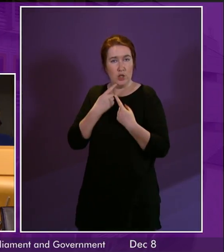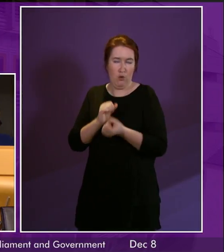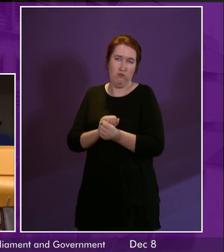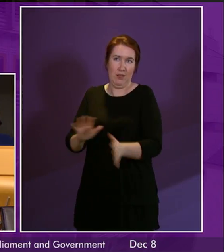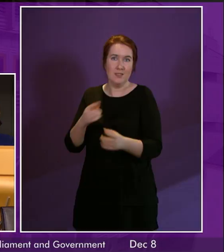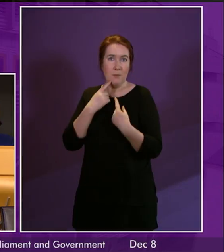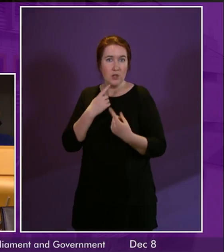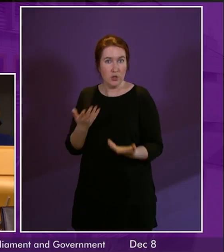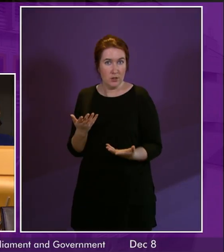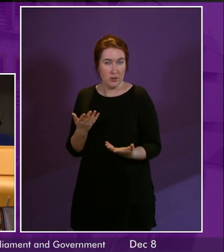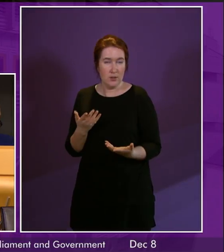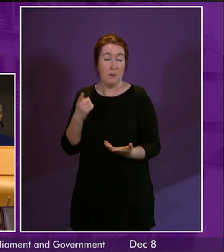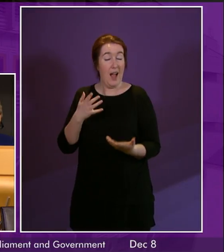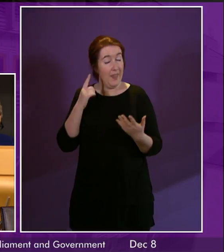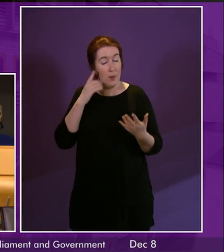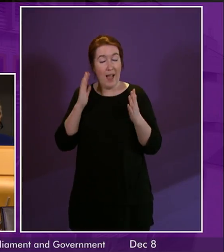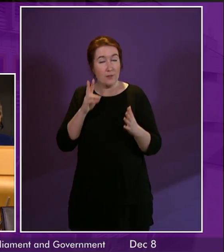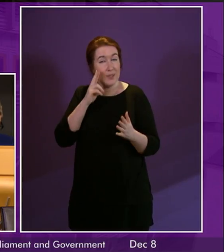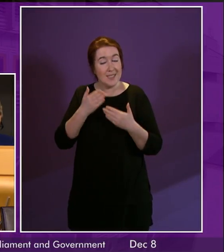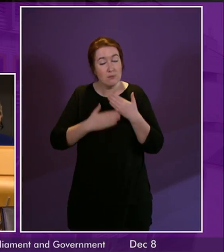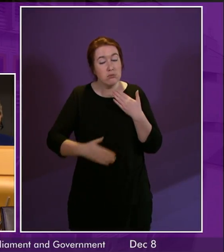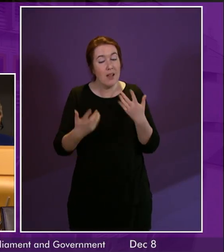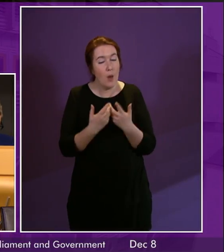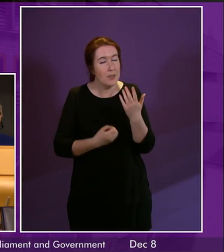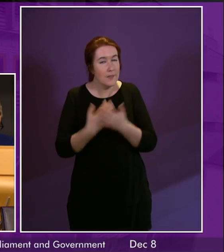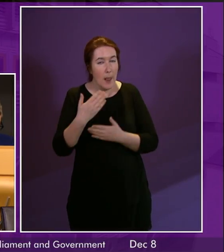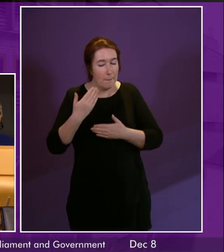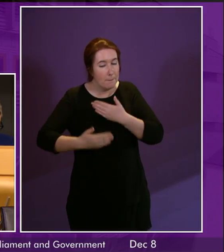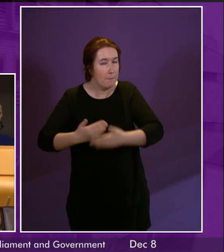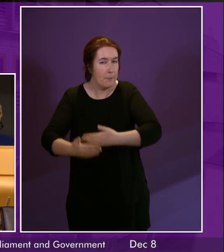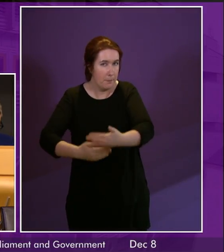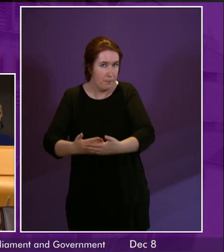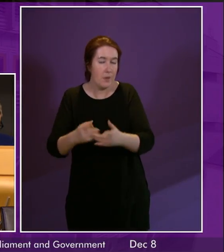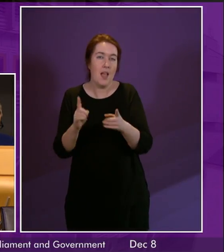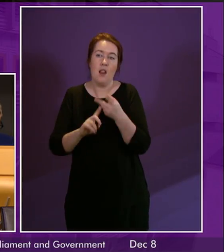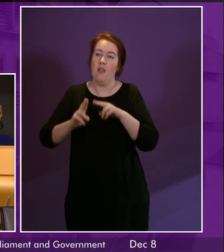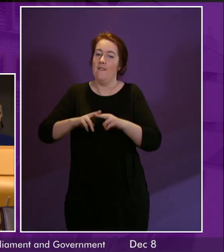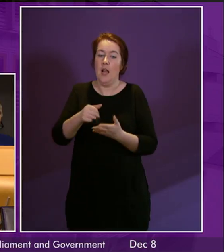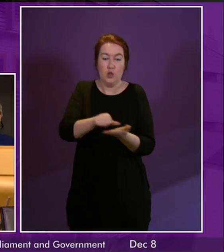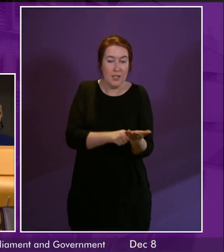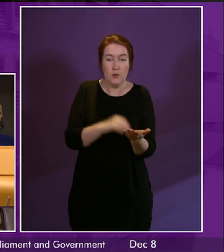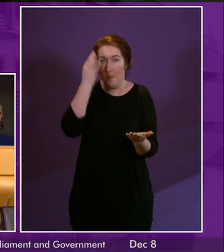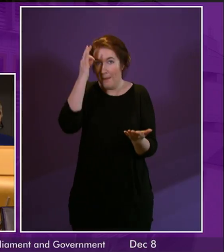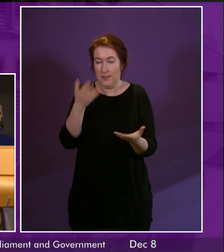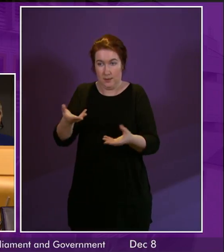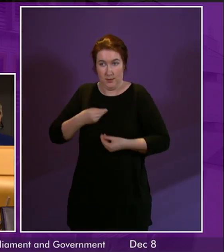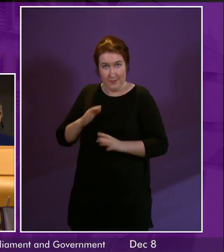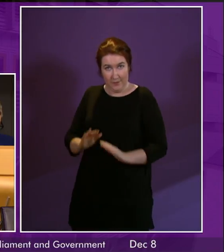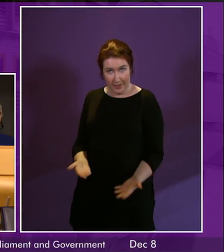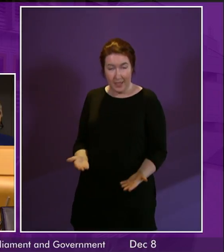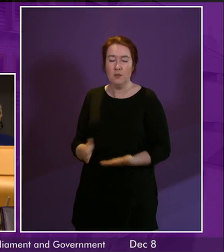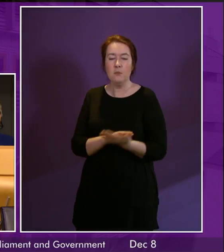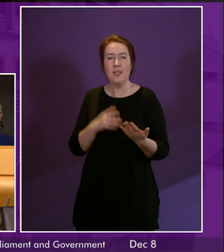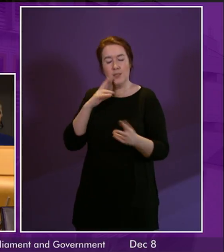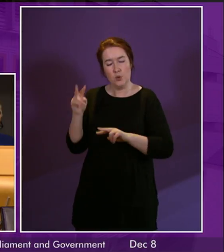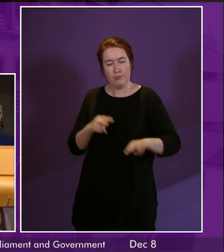think we have to see how this develops as it goes forward. And for example, if agendas and minutes are not forthcoming, then that would have to be looked